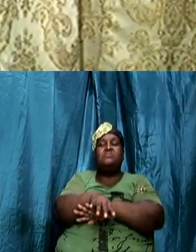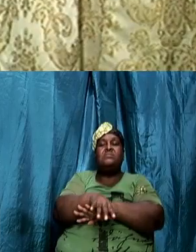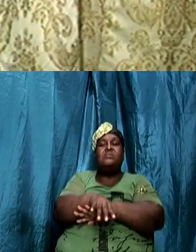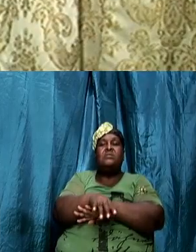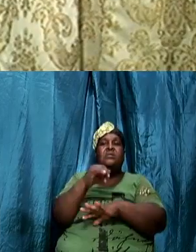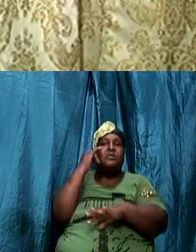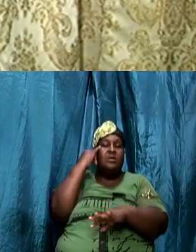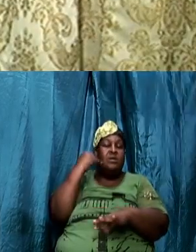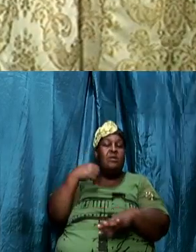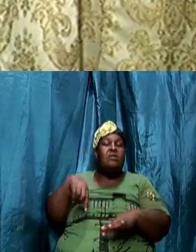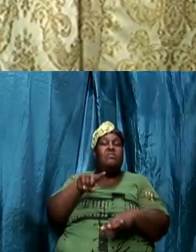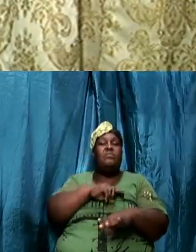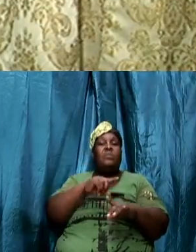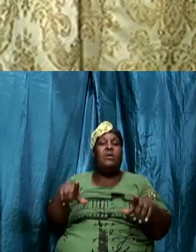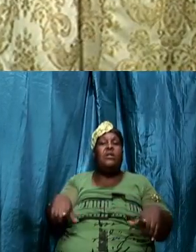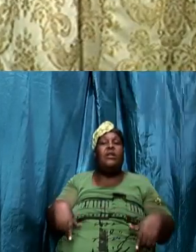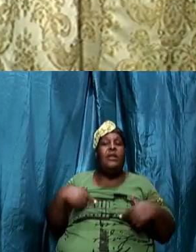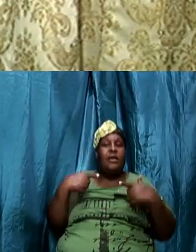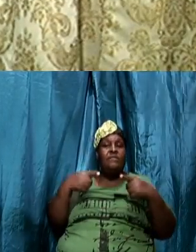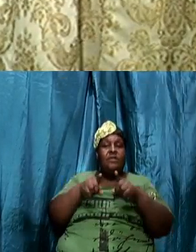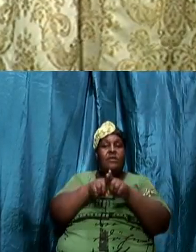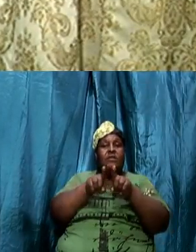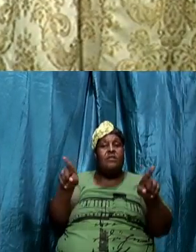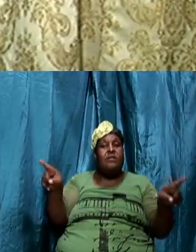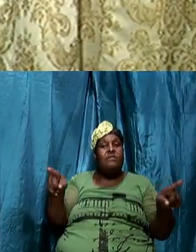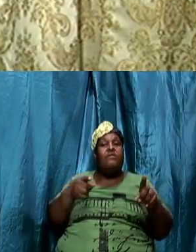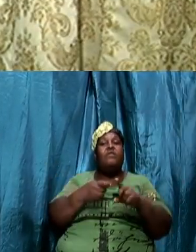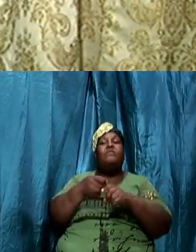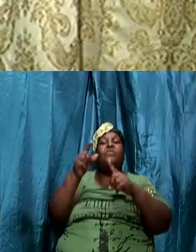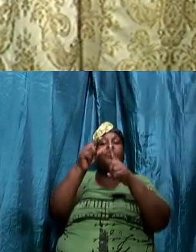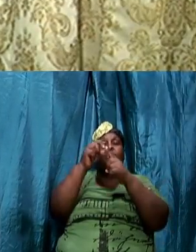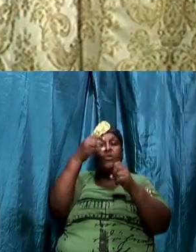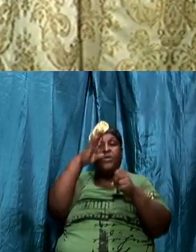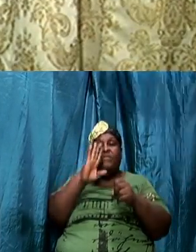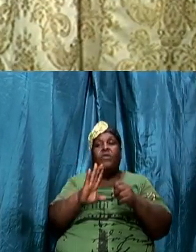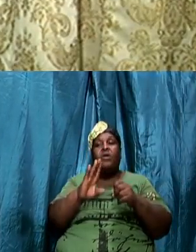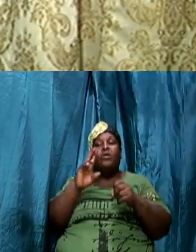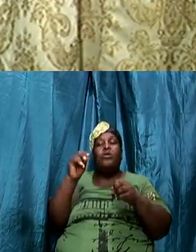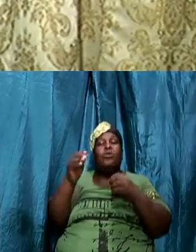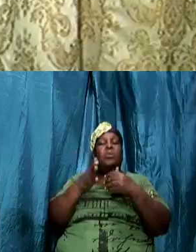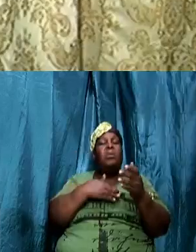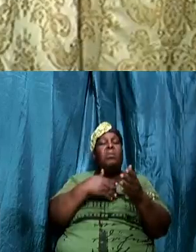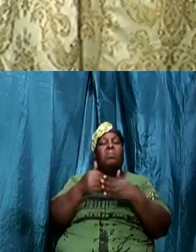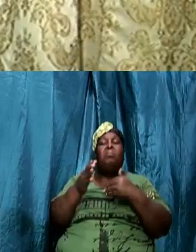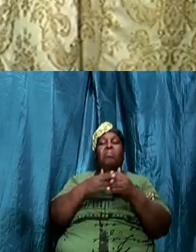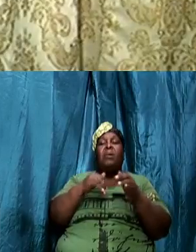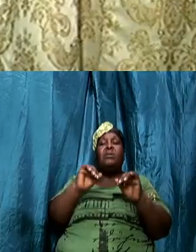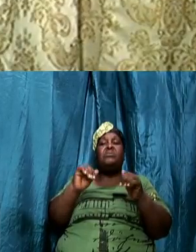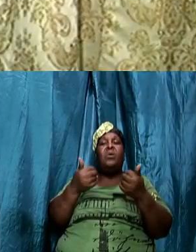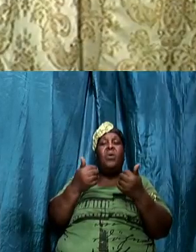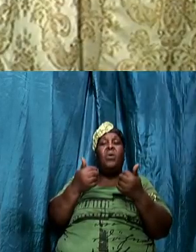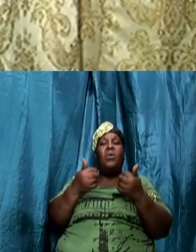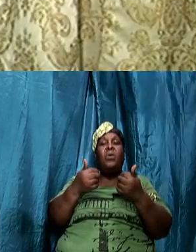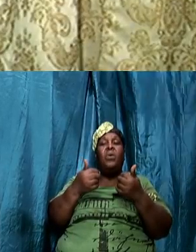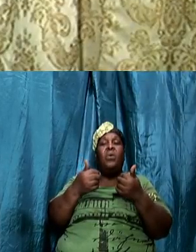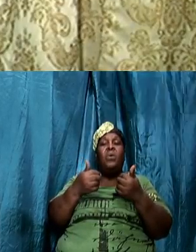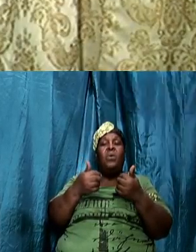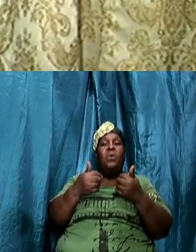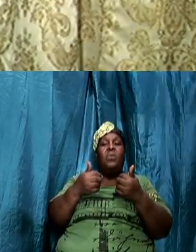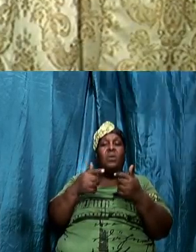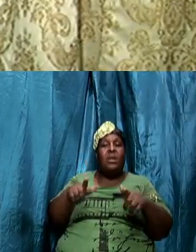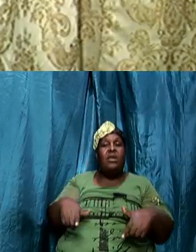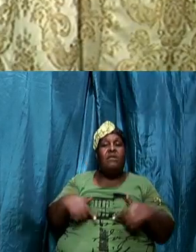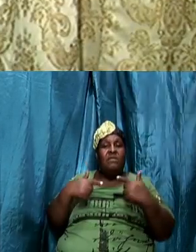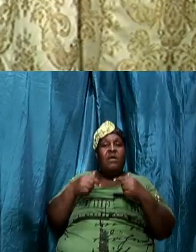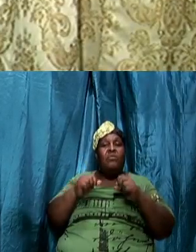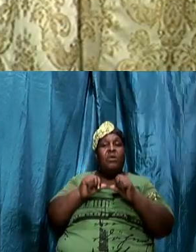if we walk contrary to the word, irrespective of how we still look like we're walking, and we're